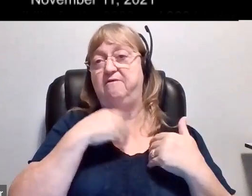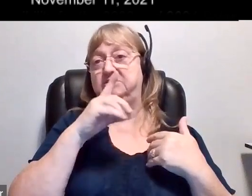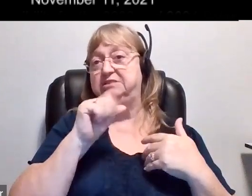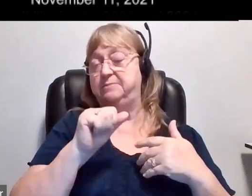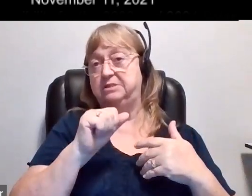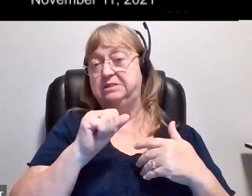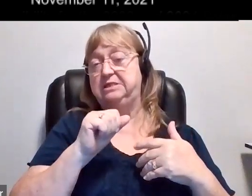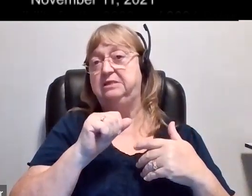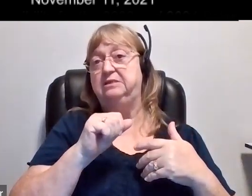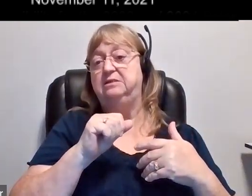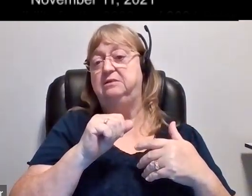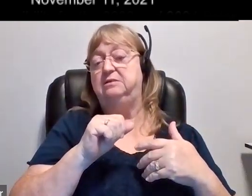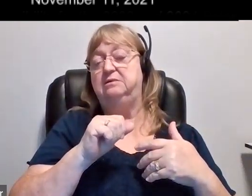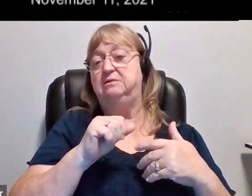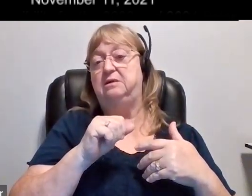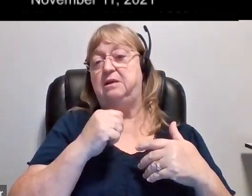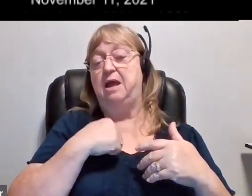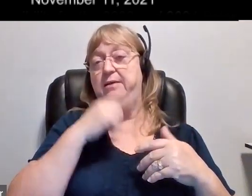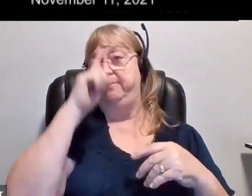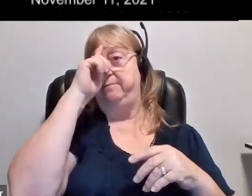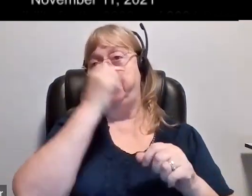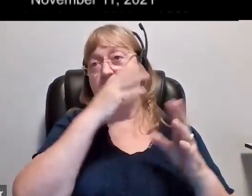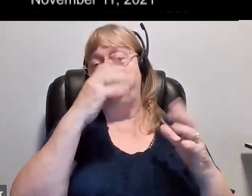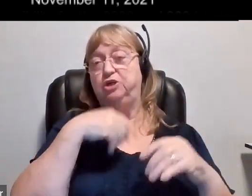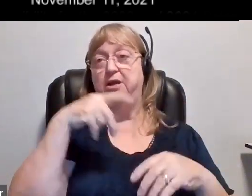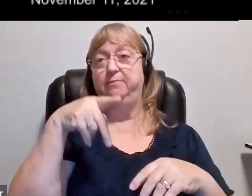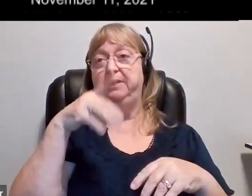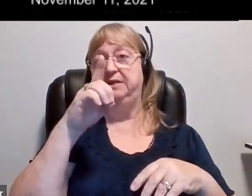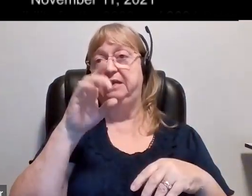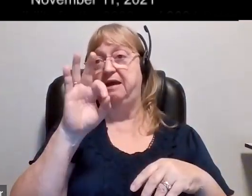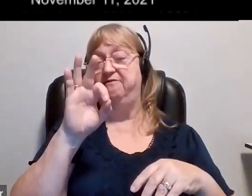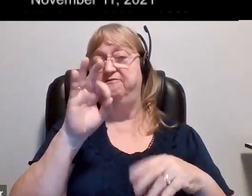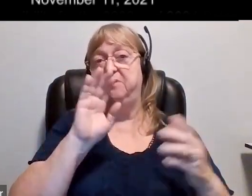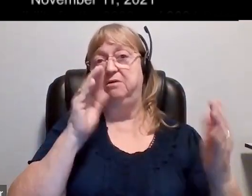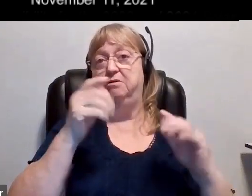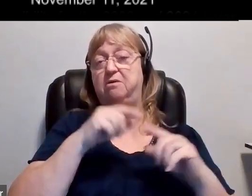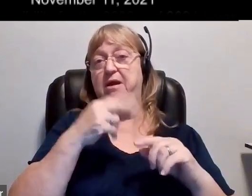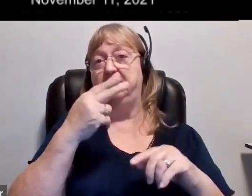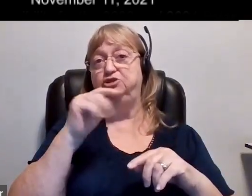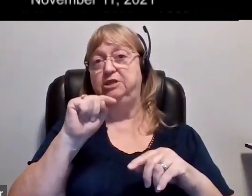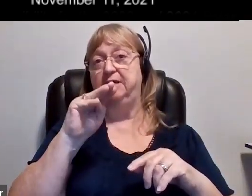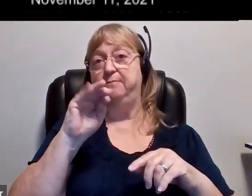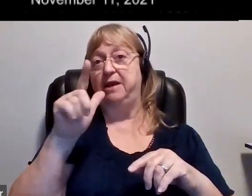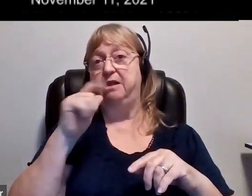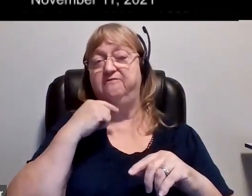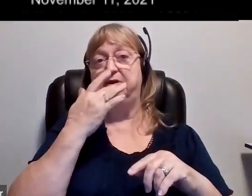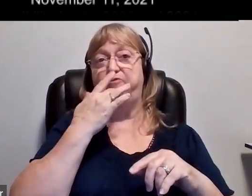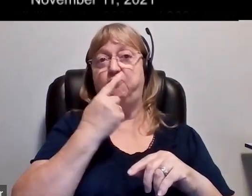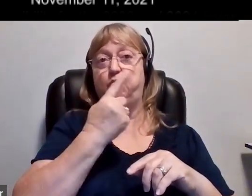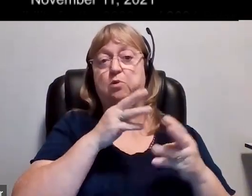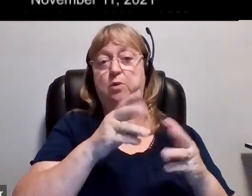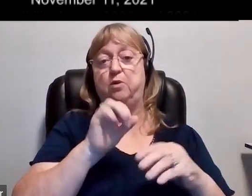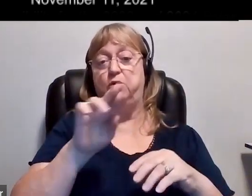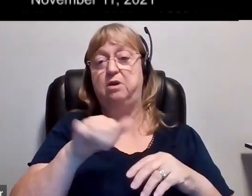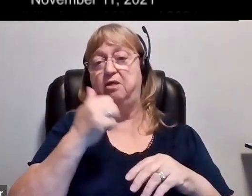might, I'm imagining specifically like PDFs versus HTML. If they prefer one way or another,